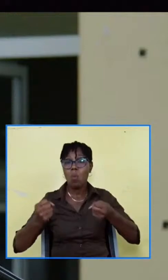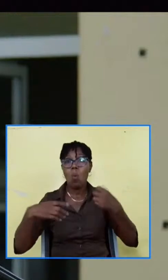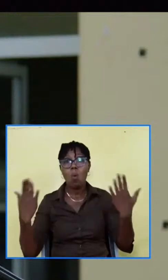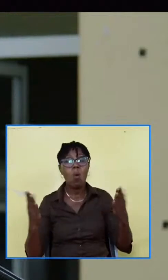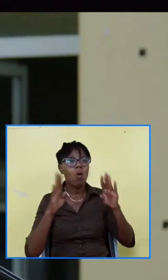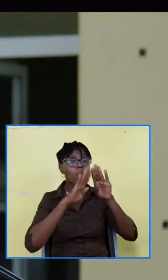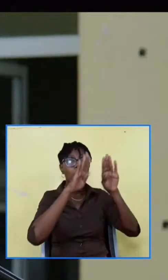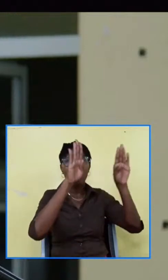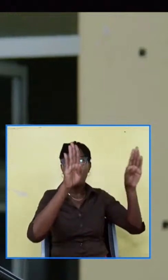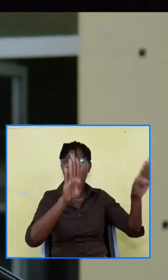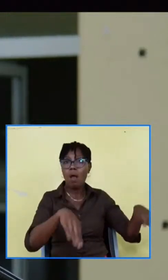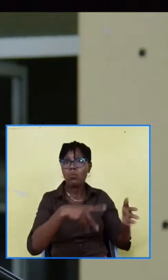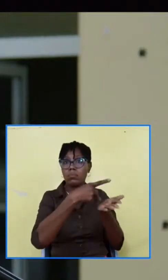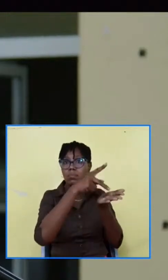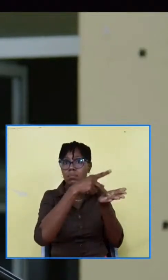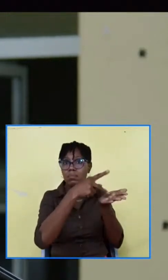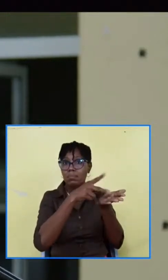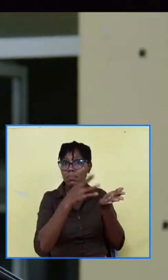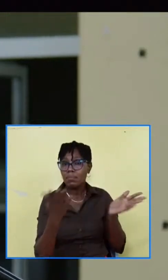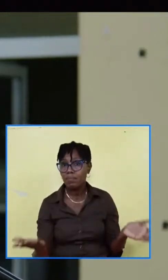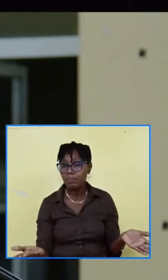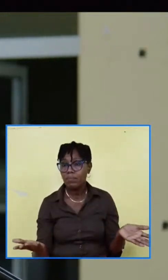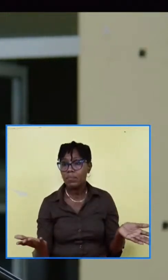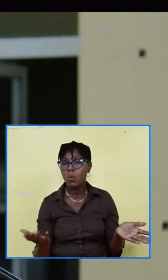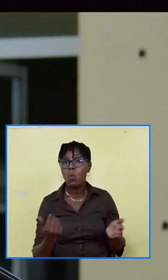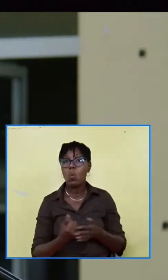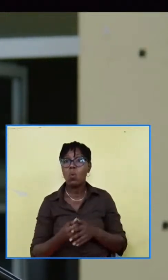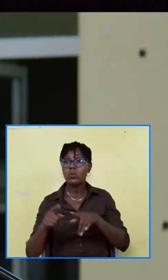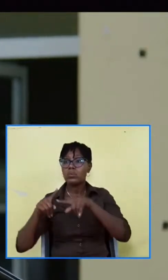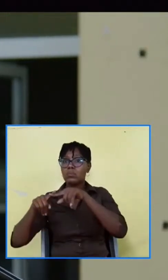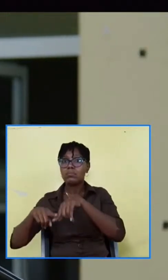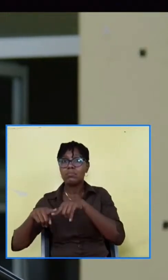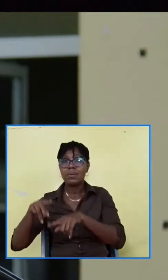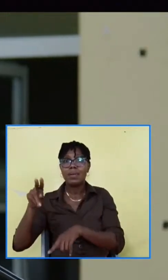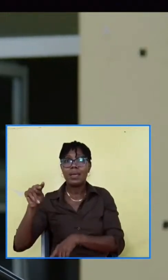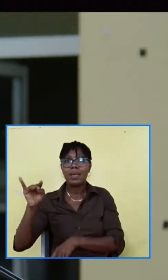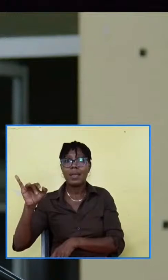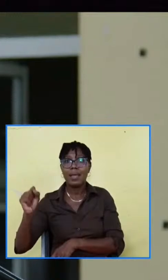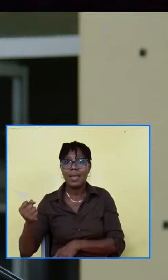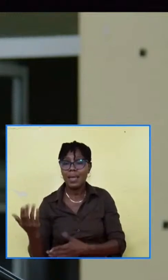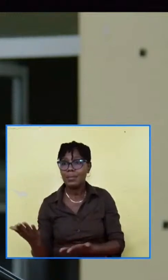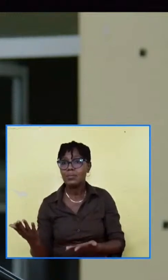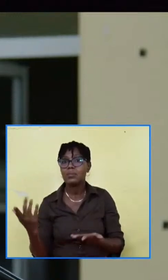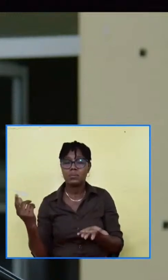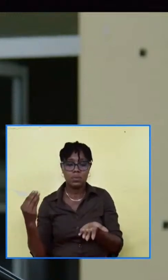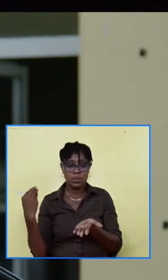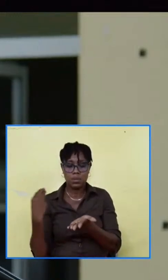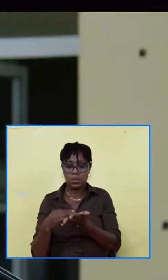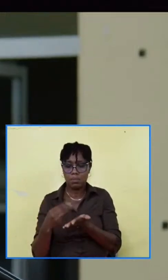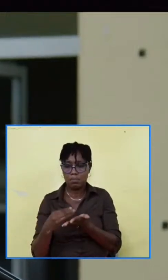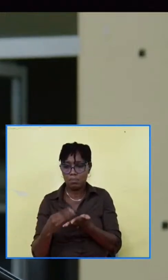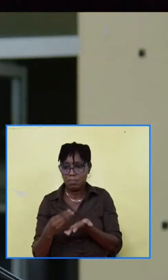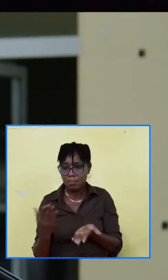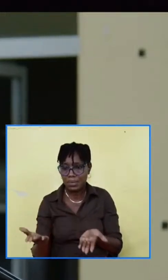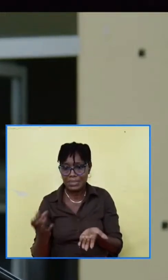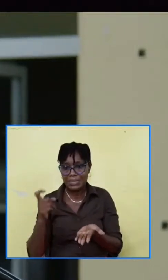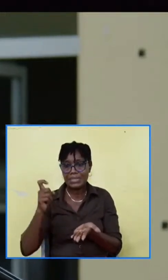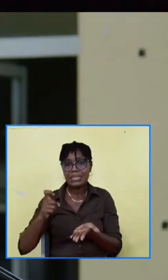mortgage. Their expenses are a lot higher. They're relying sometimes on that NIS pension to cover expenses which may still remain from